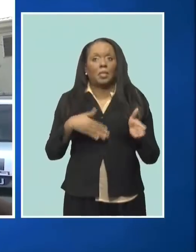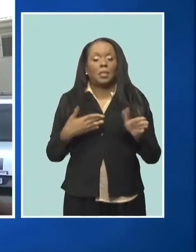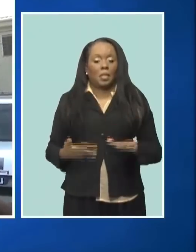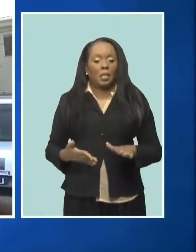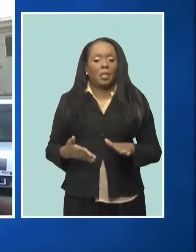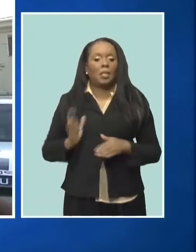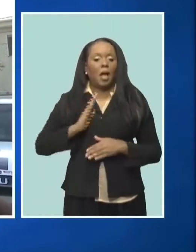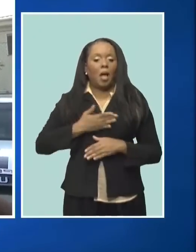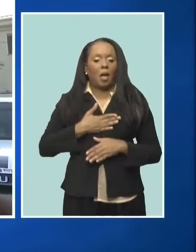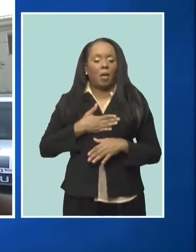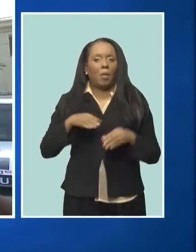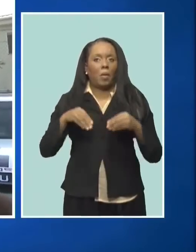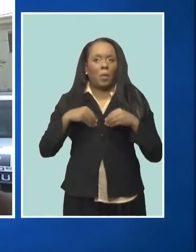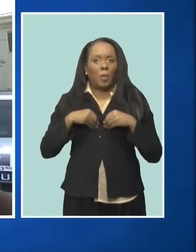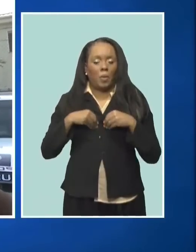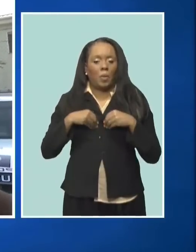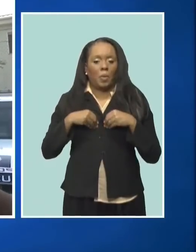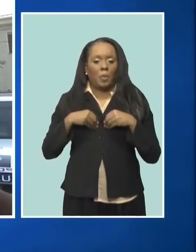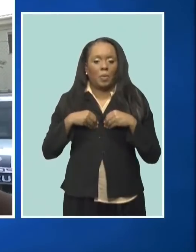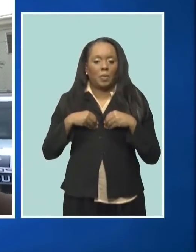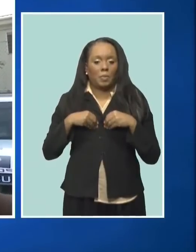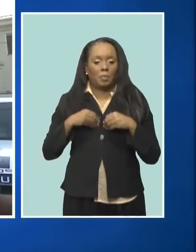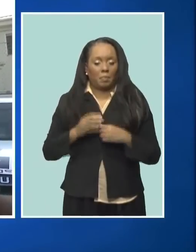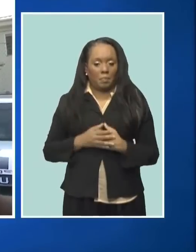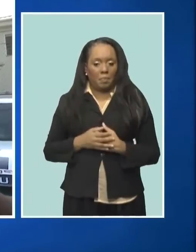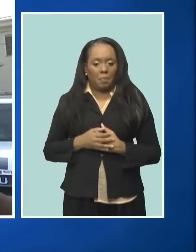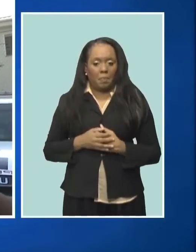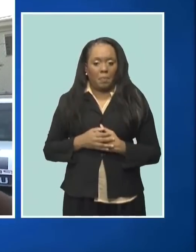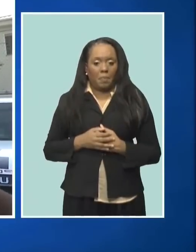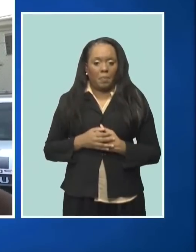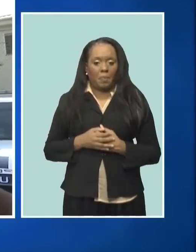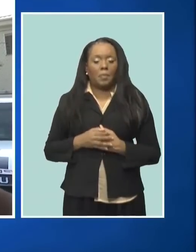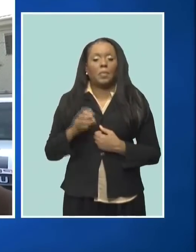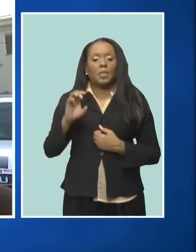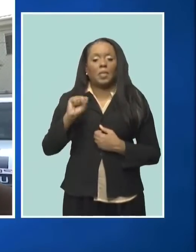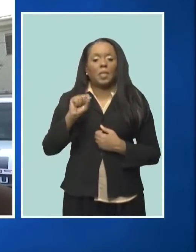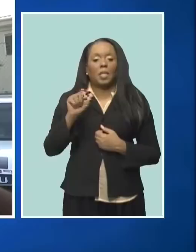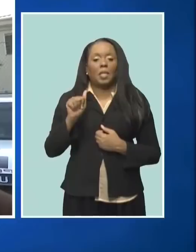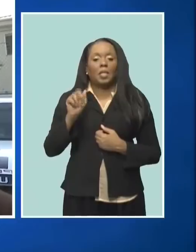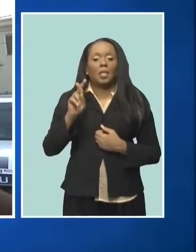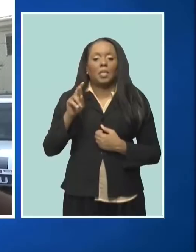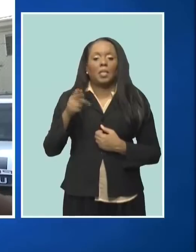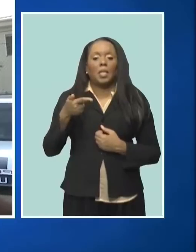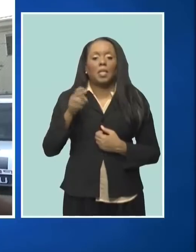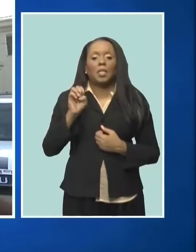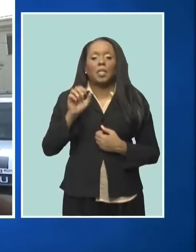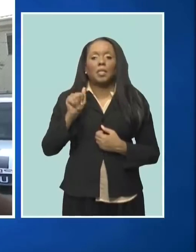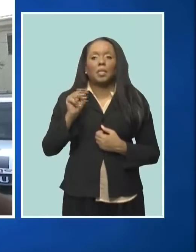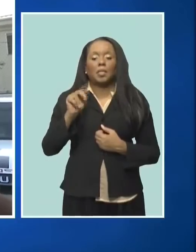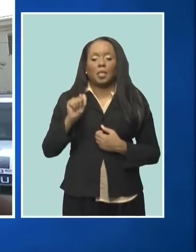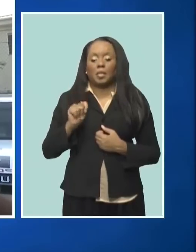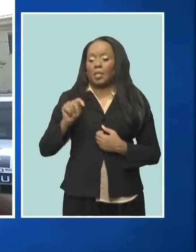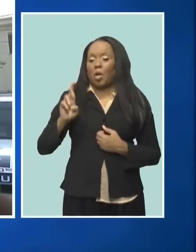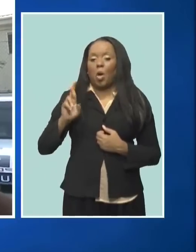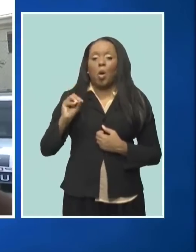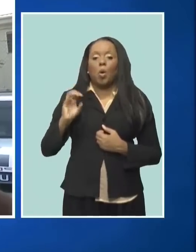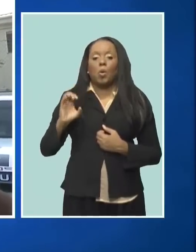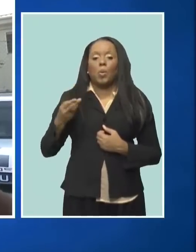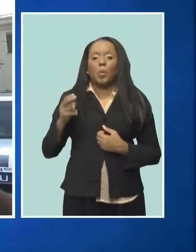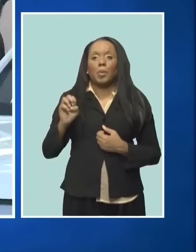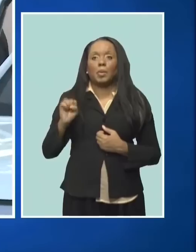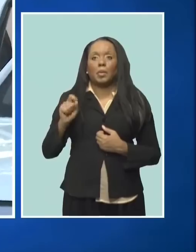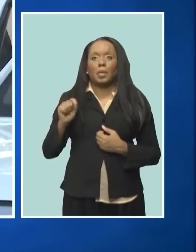Sergeant 897 Antonio Rochester, who lives within the area. He lives about 200 meters from